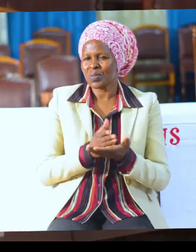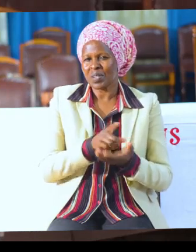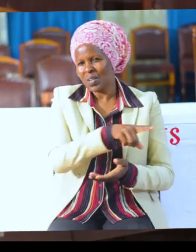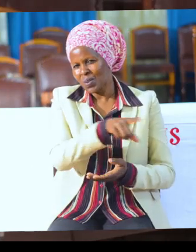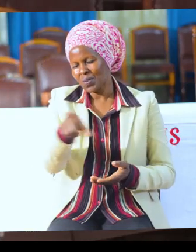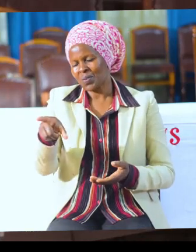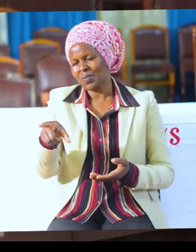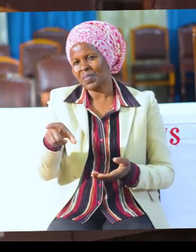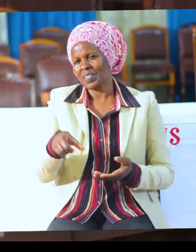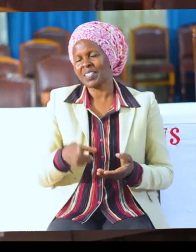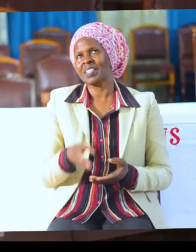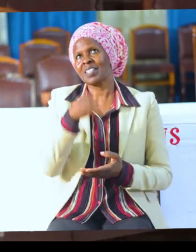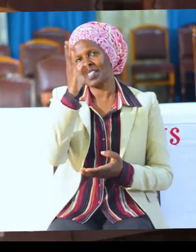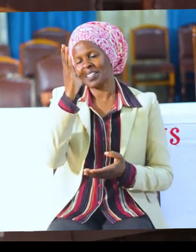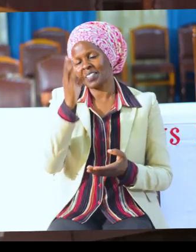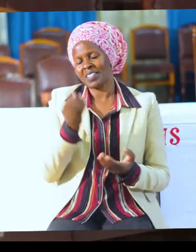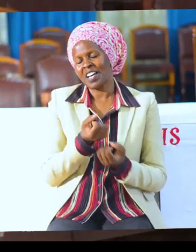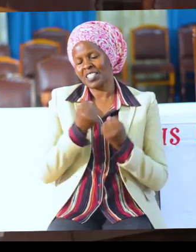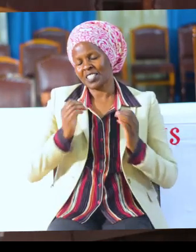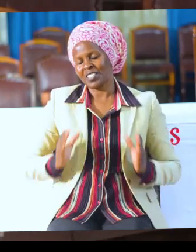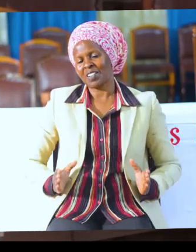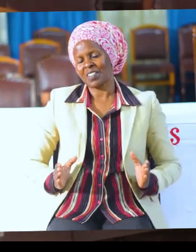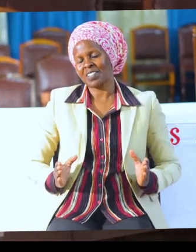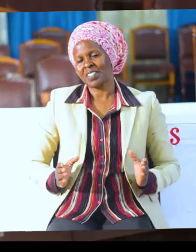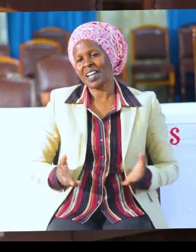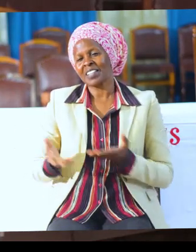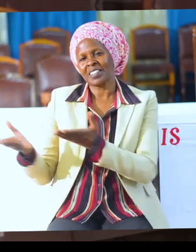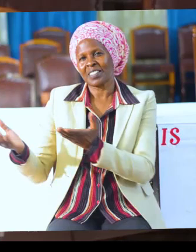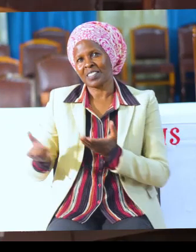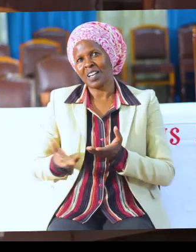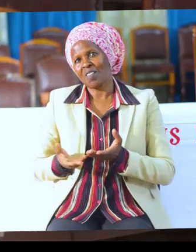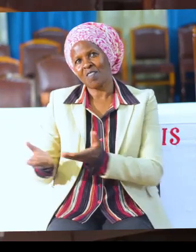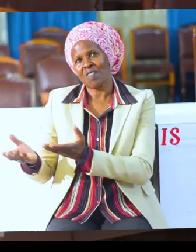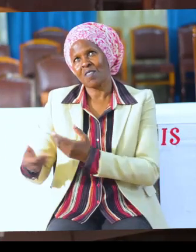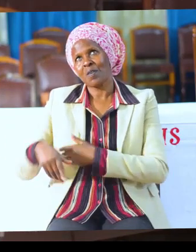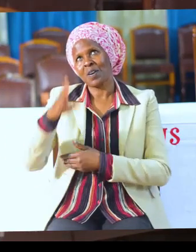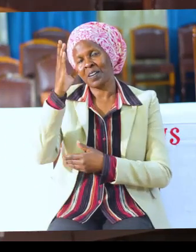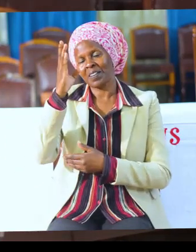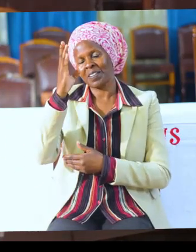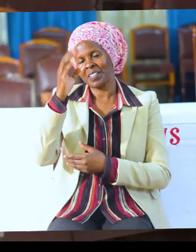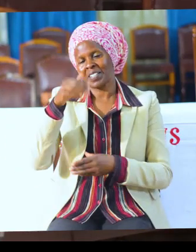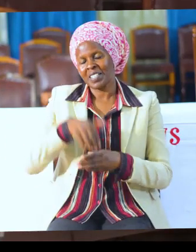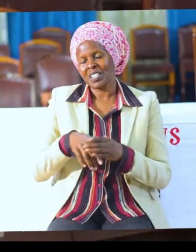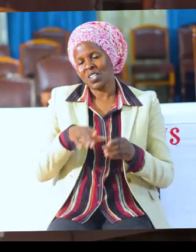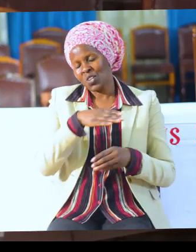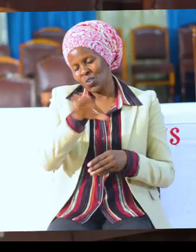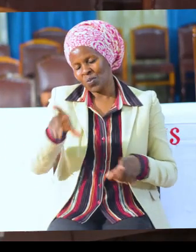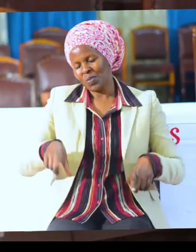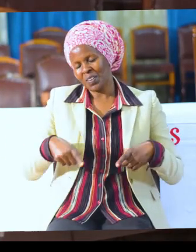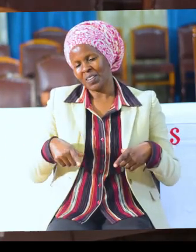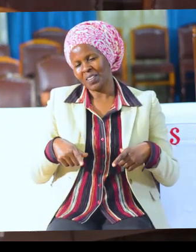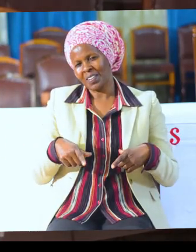and express the desire to continue to serve him, you know, with his life. And there should